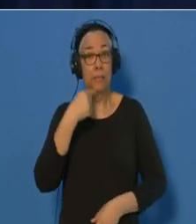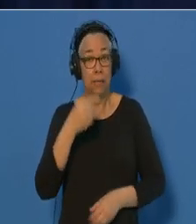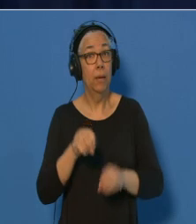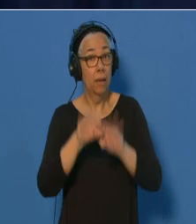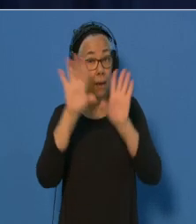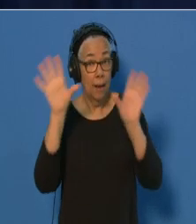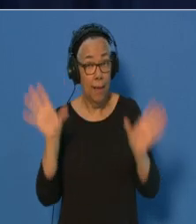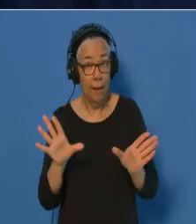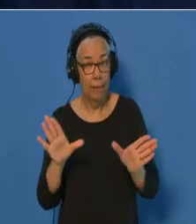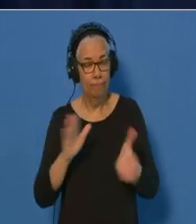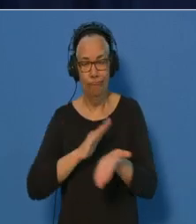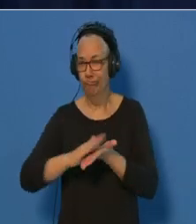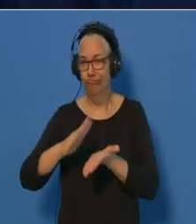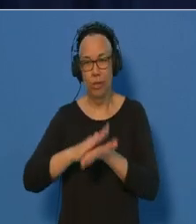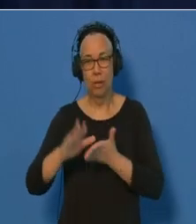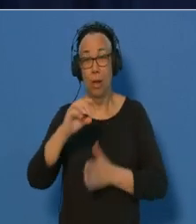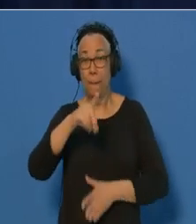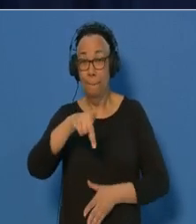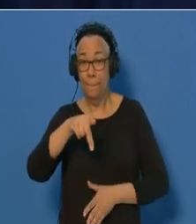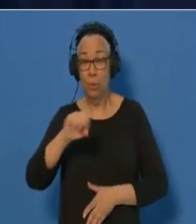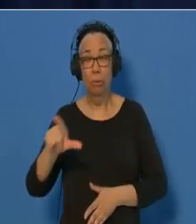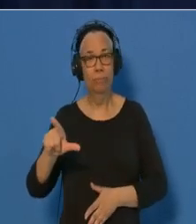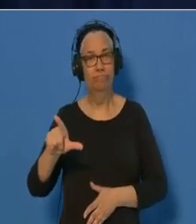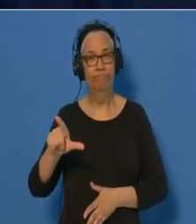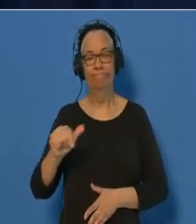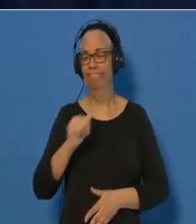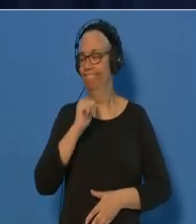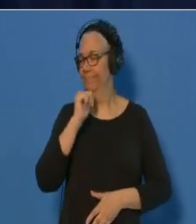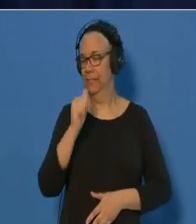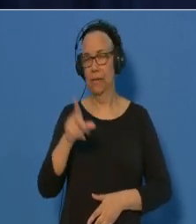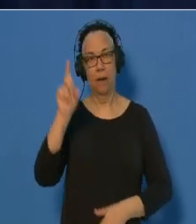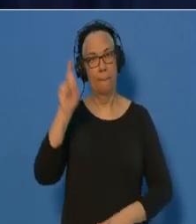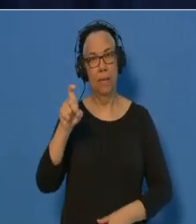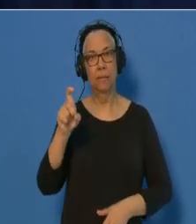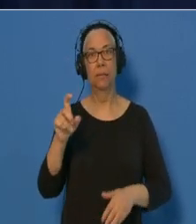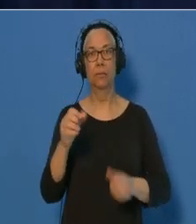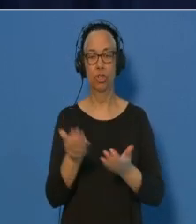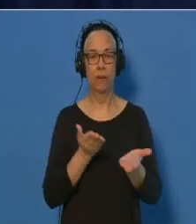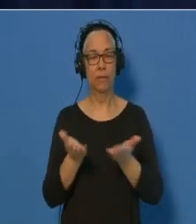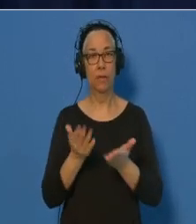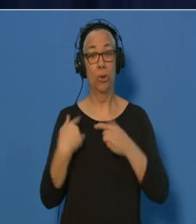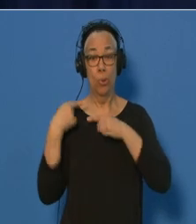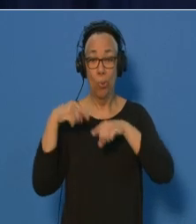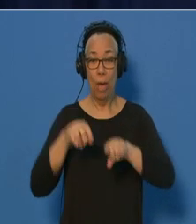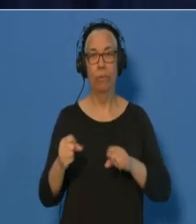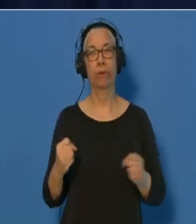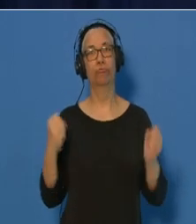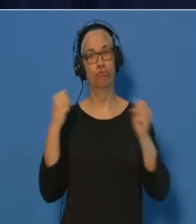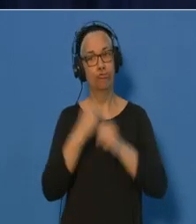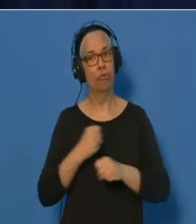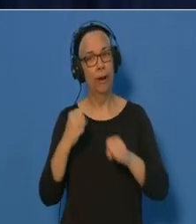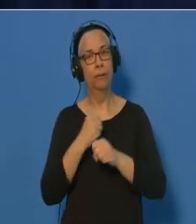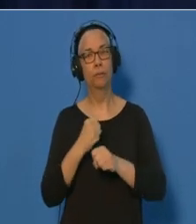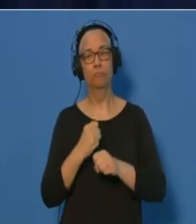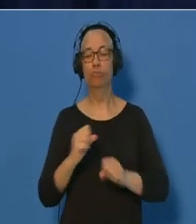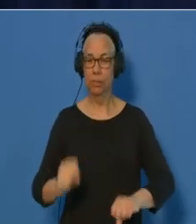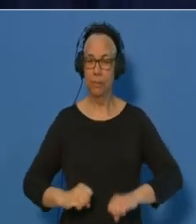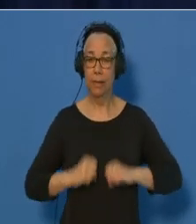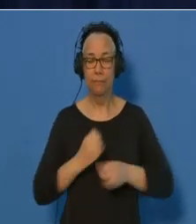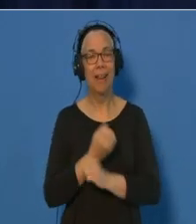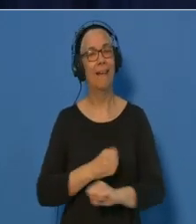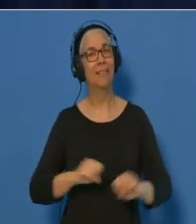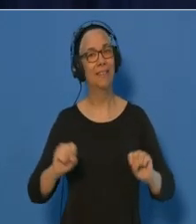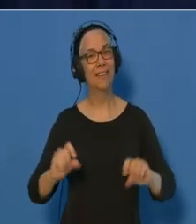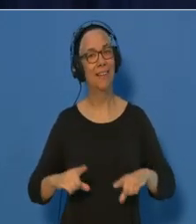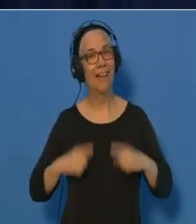Cleaning a pool is not an essential or critical service while we fight to save lives. Also,